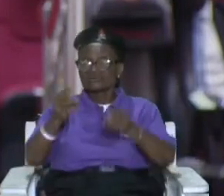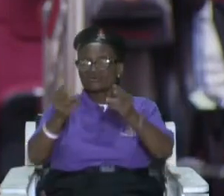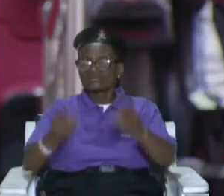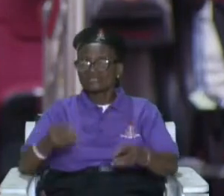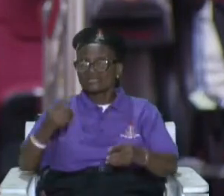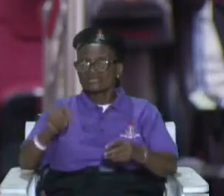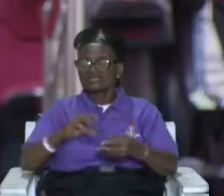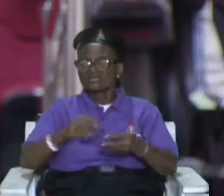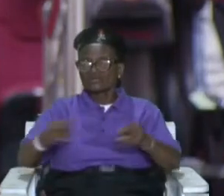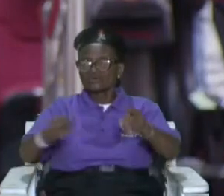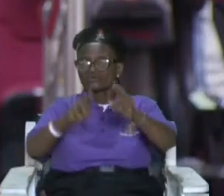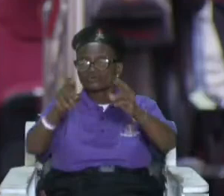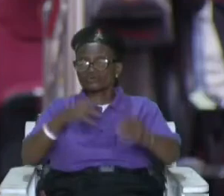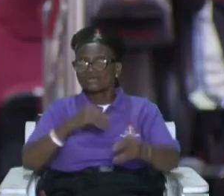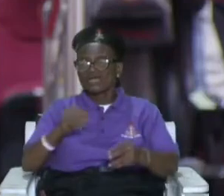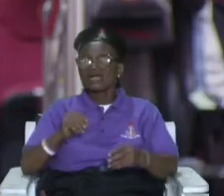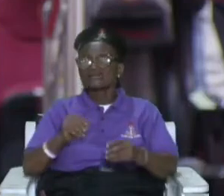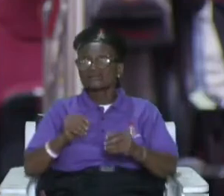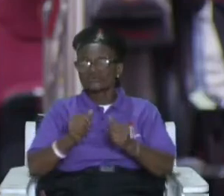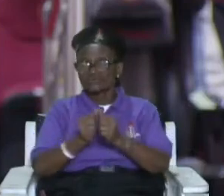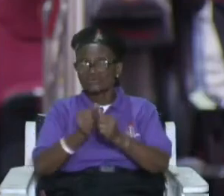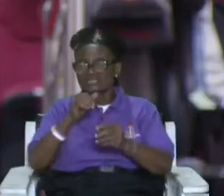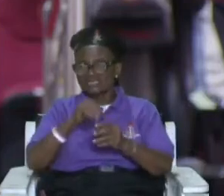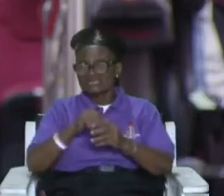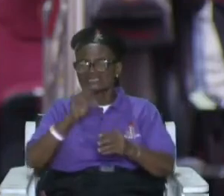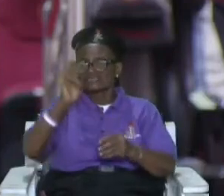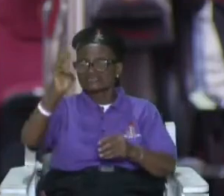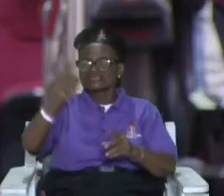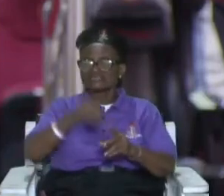6 months, work began.